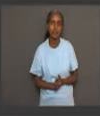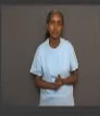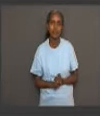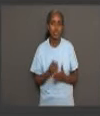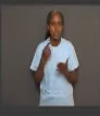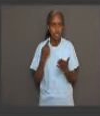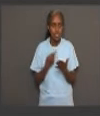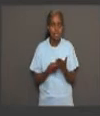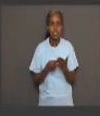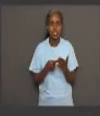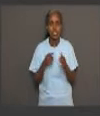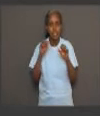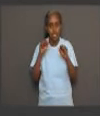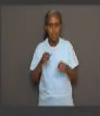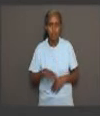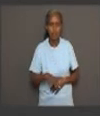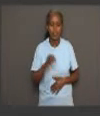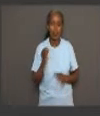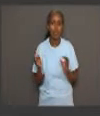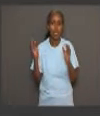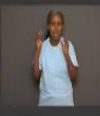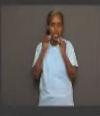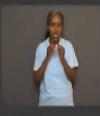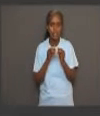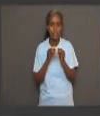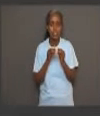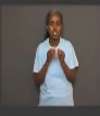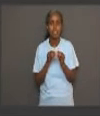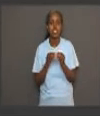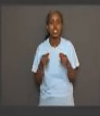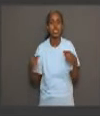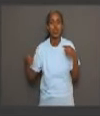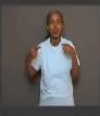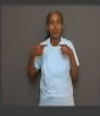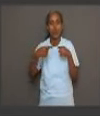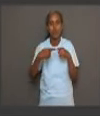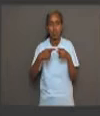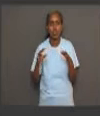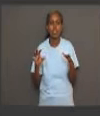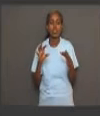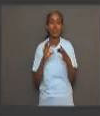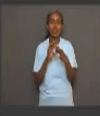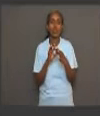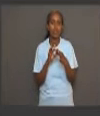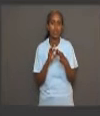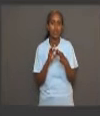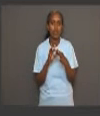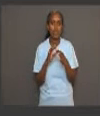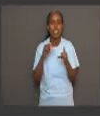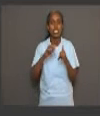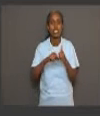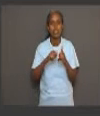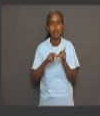This can be found by adding the corresponding coordinates of the